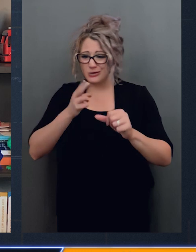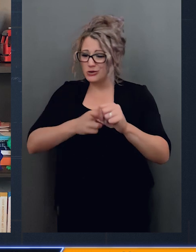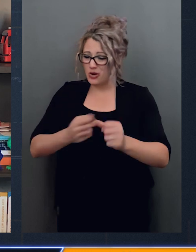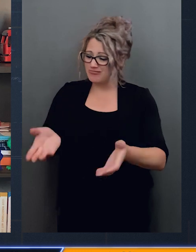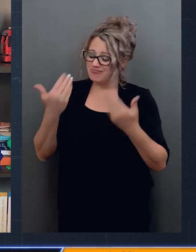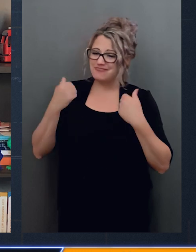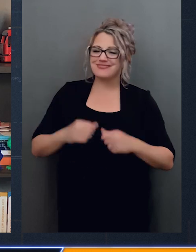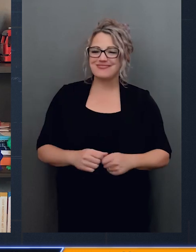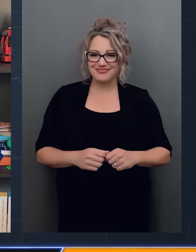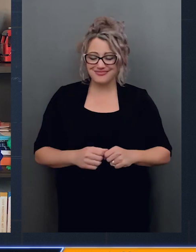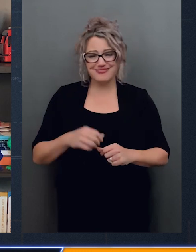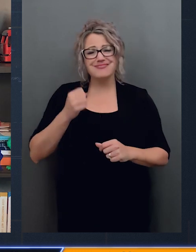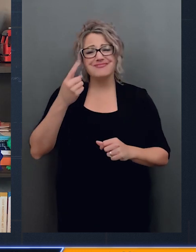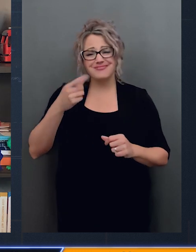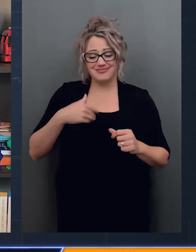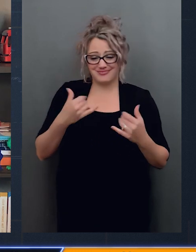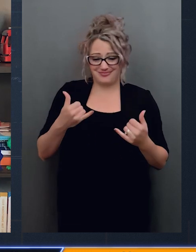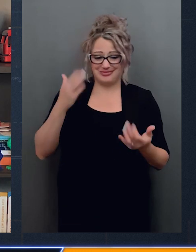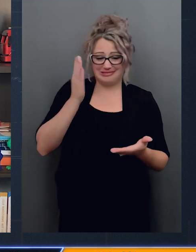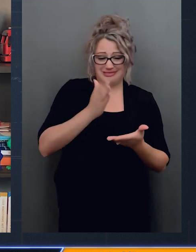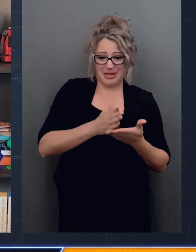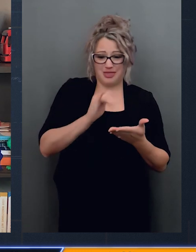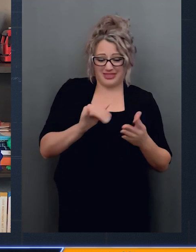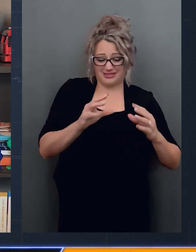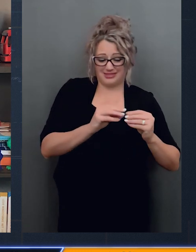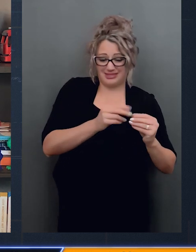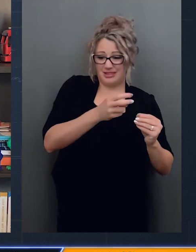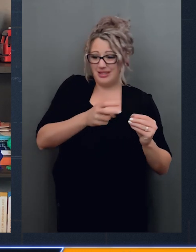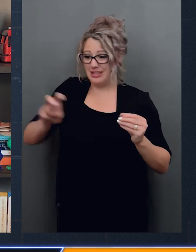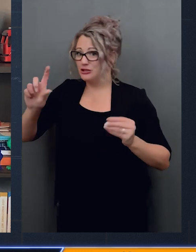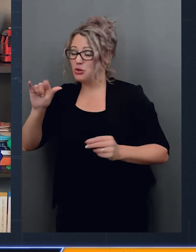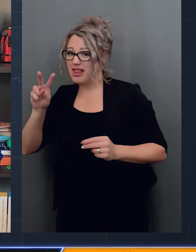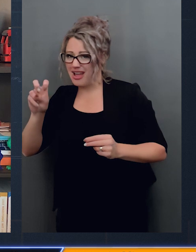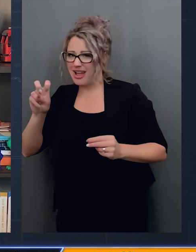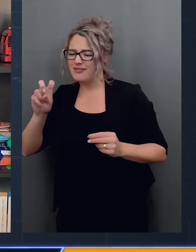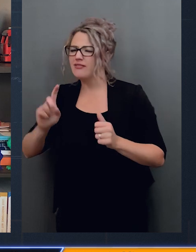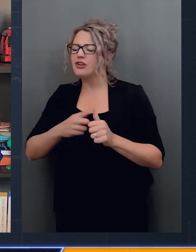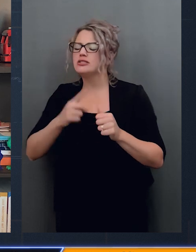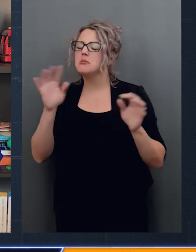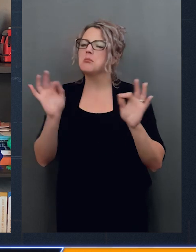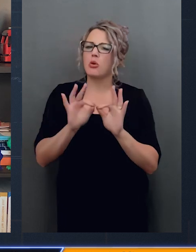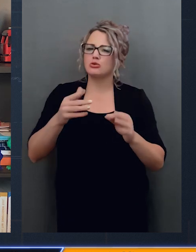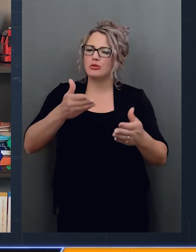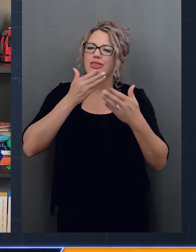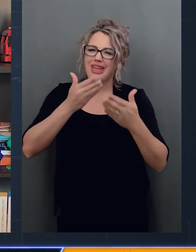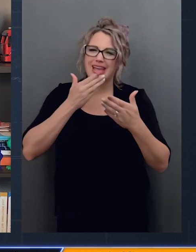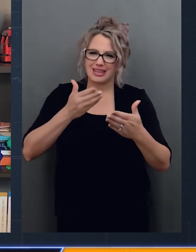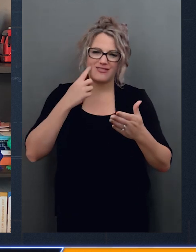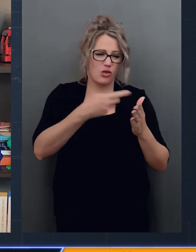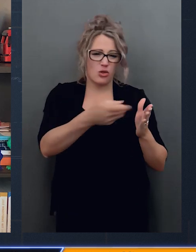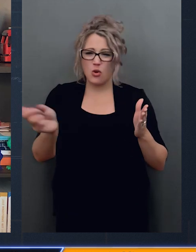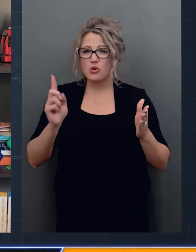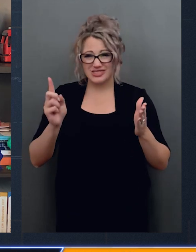be sure to tune in. As we make this great transition, I want to really thank everyone behind the scenes. That's really helped me to go from